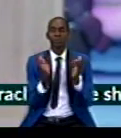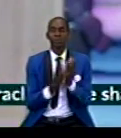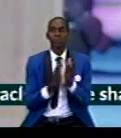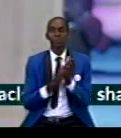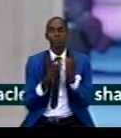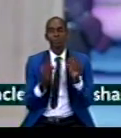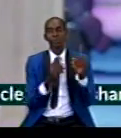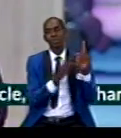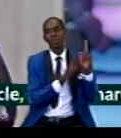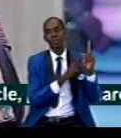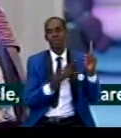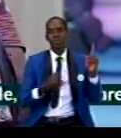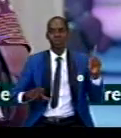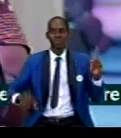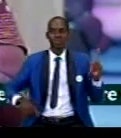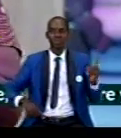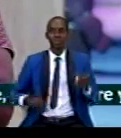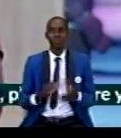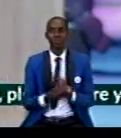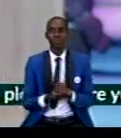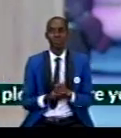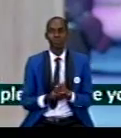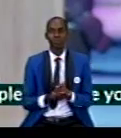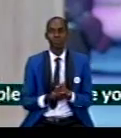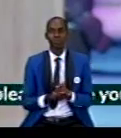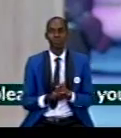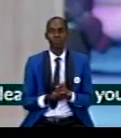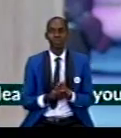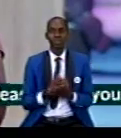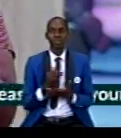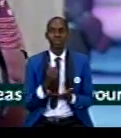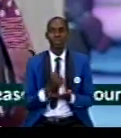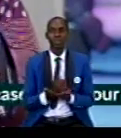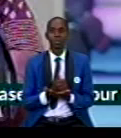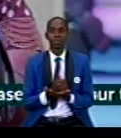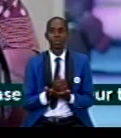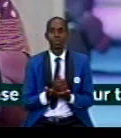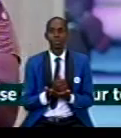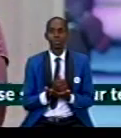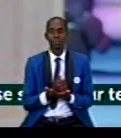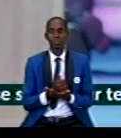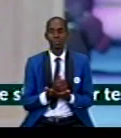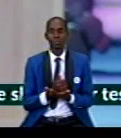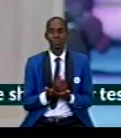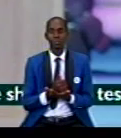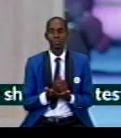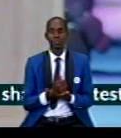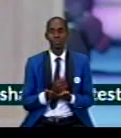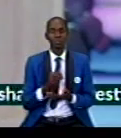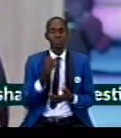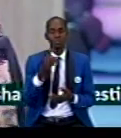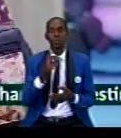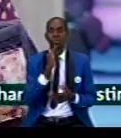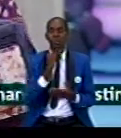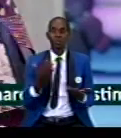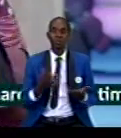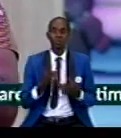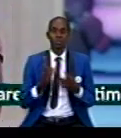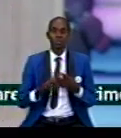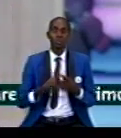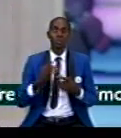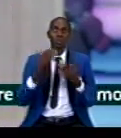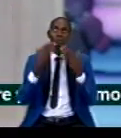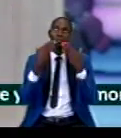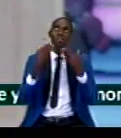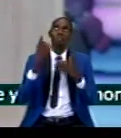Lord. Amen. I'm here to thank God, to testify what the Lord has done for me in this crusade.